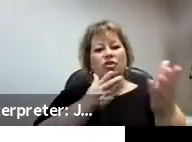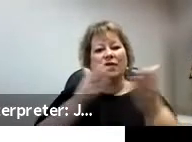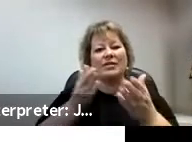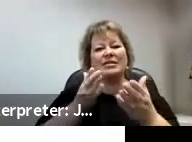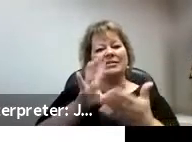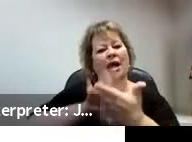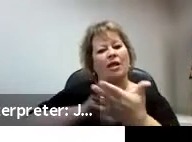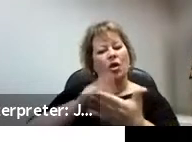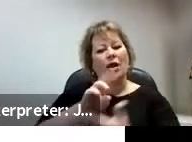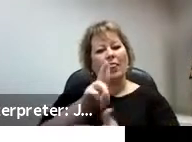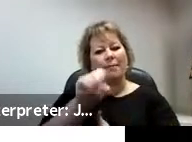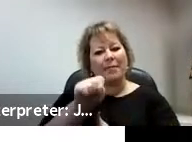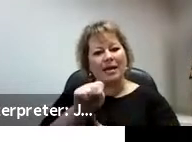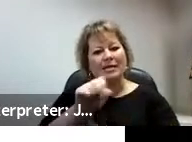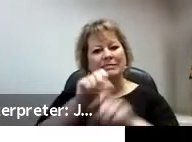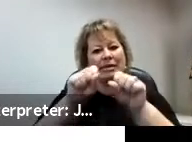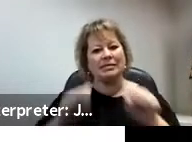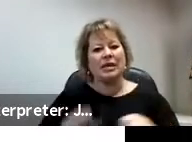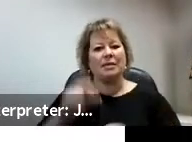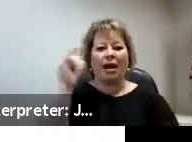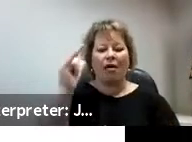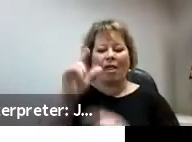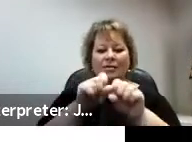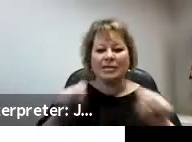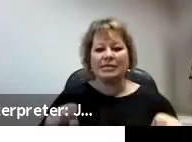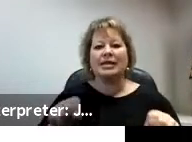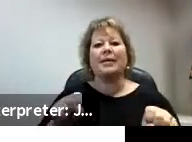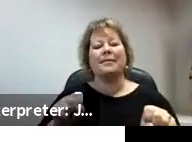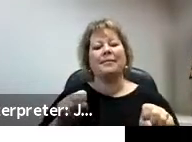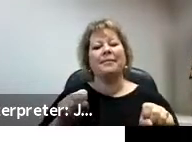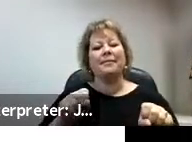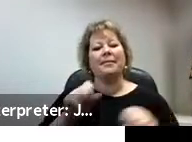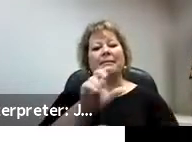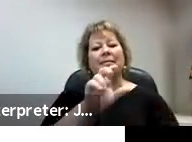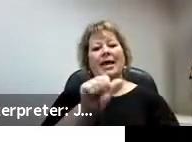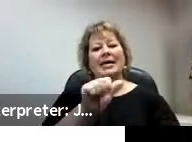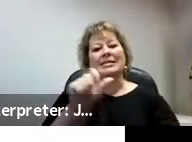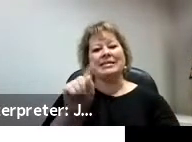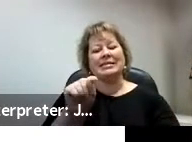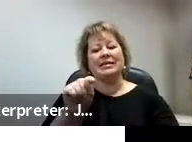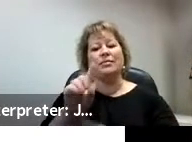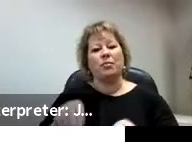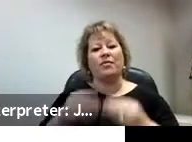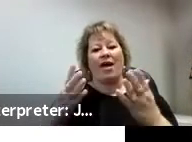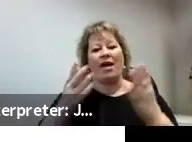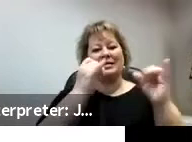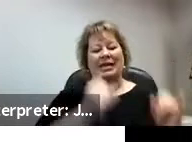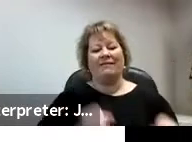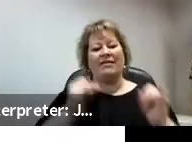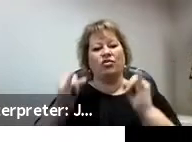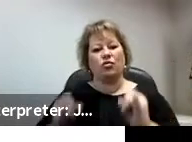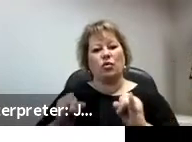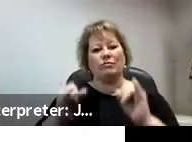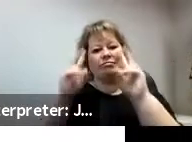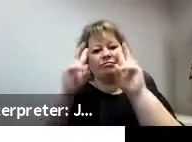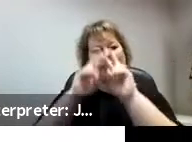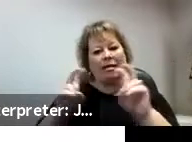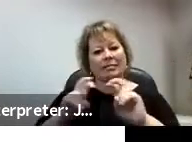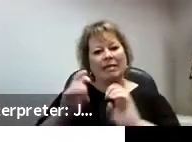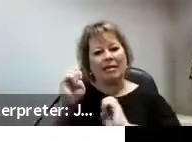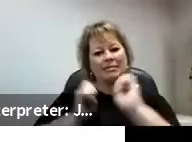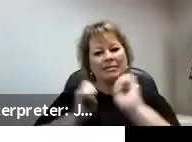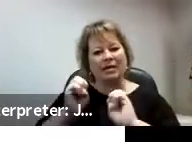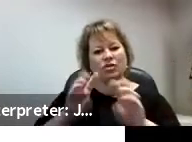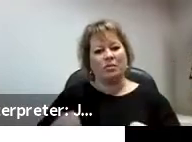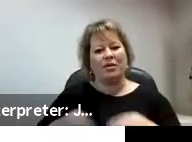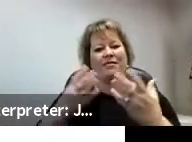systems, subways, and airlines, and assistive technology specialists who provide individualized assessments to assist